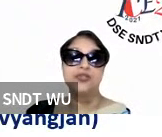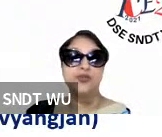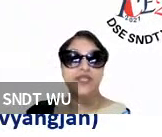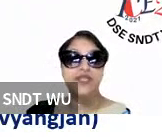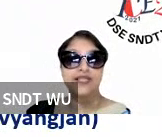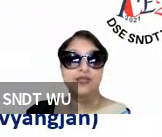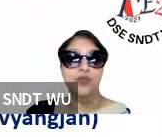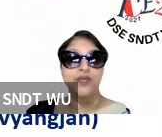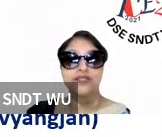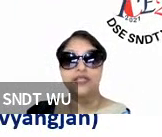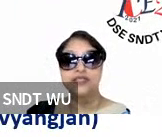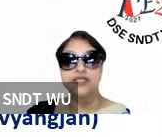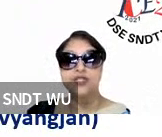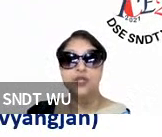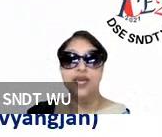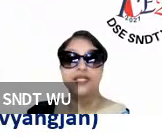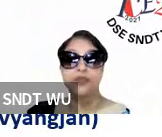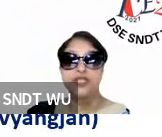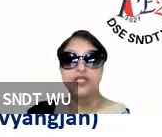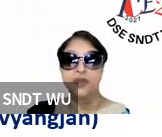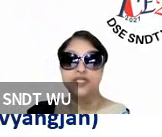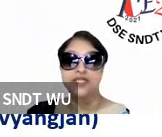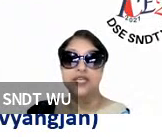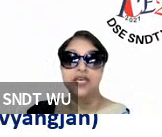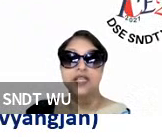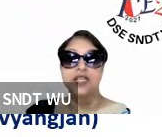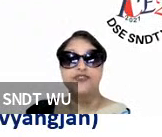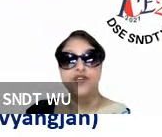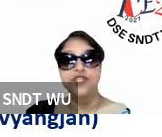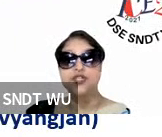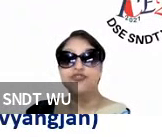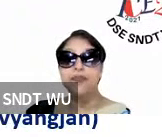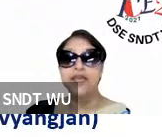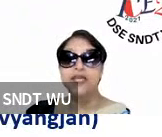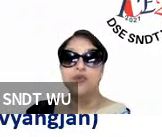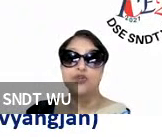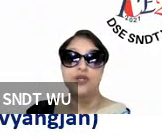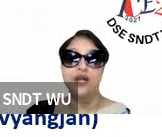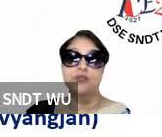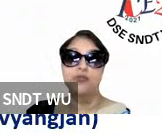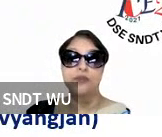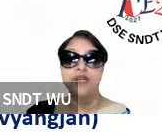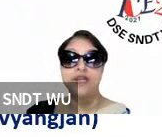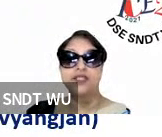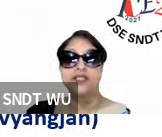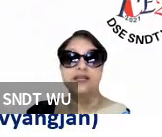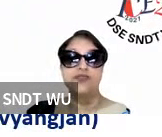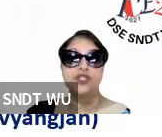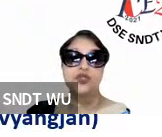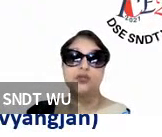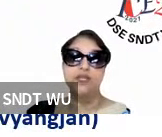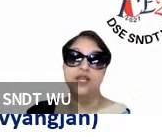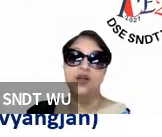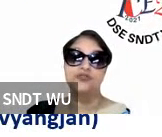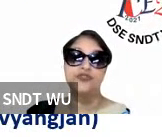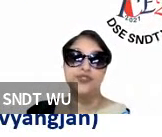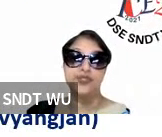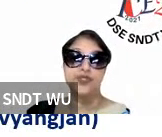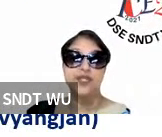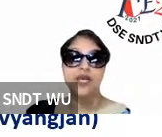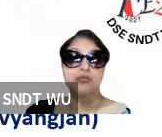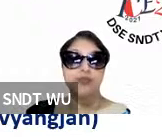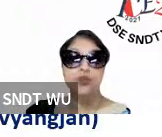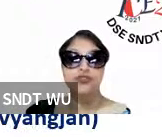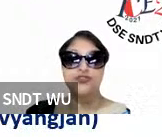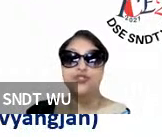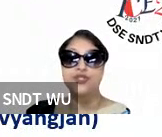Bhan's enthusiasm, we conducted in July 2020 the first of many more to come webinars and virtual mini